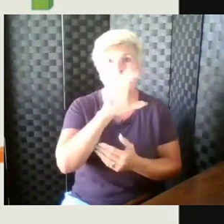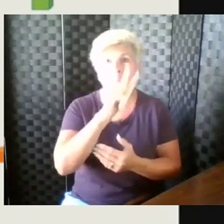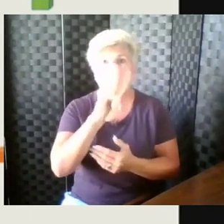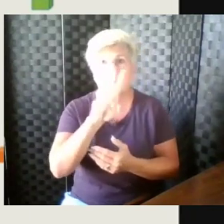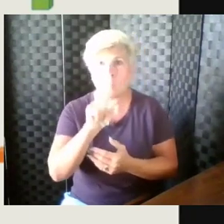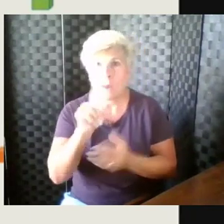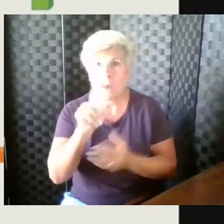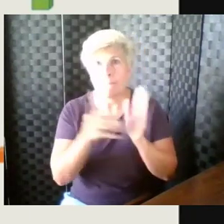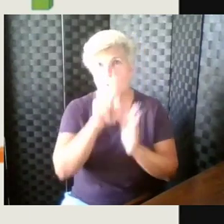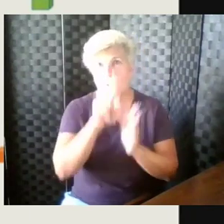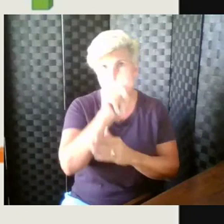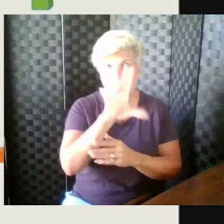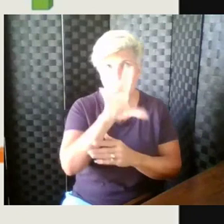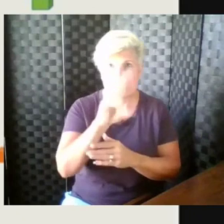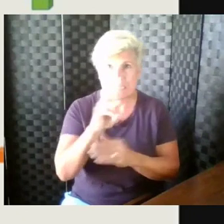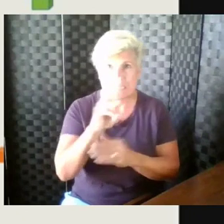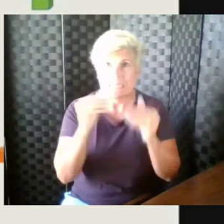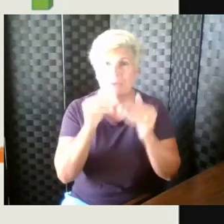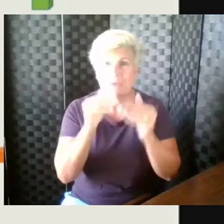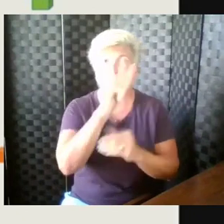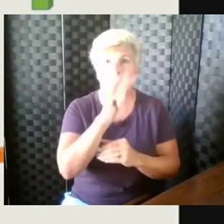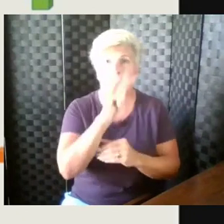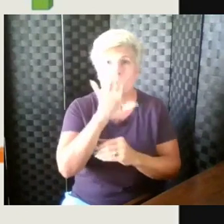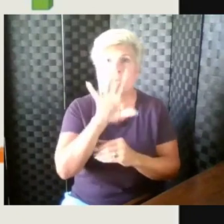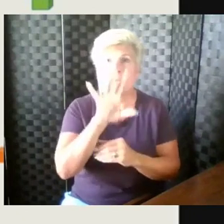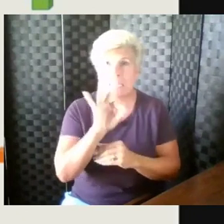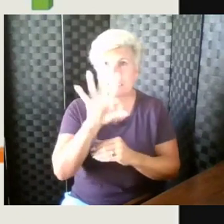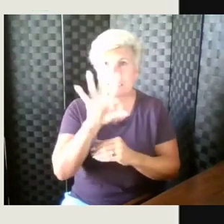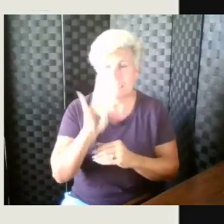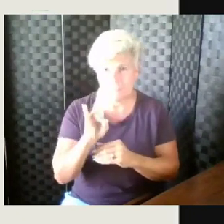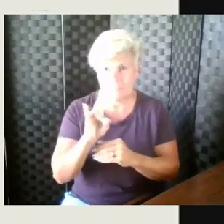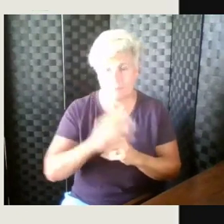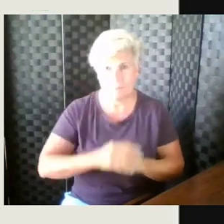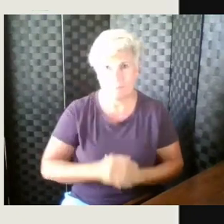plus 156 equals 497.